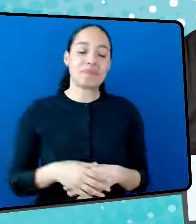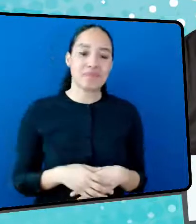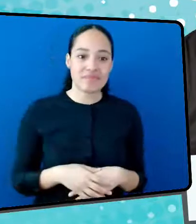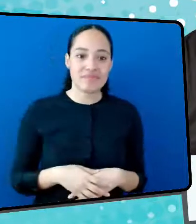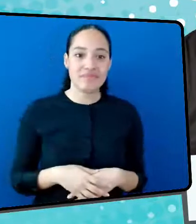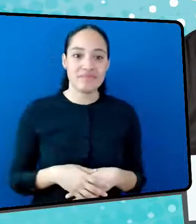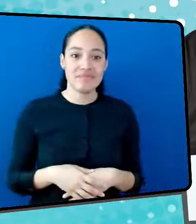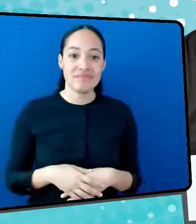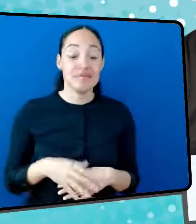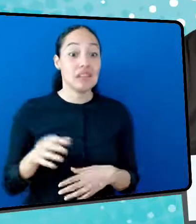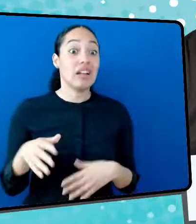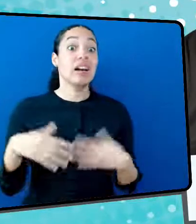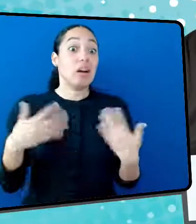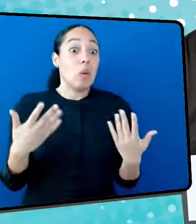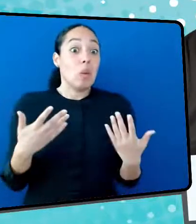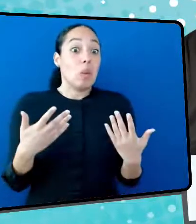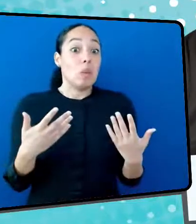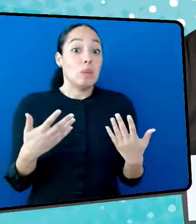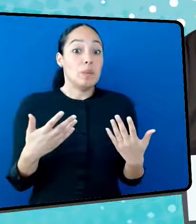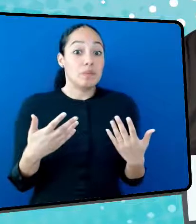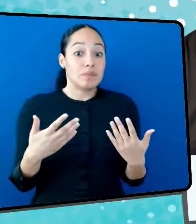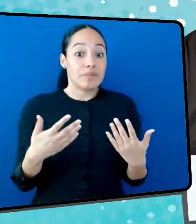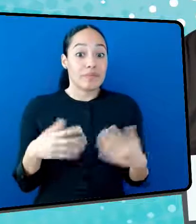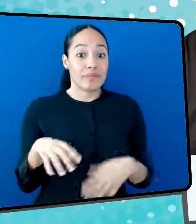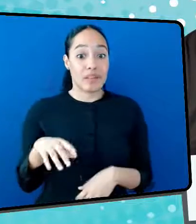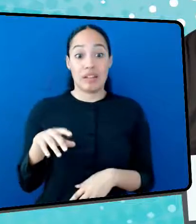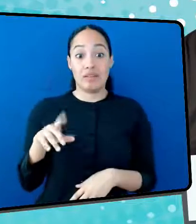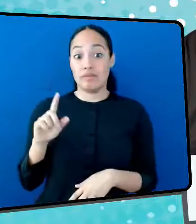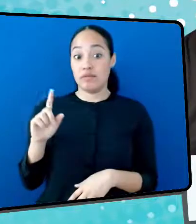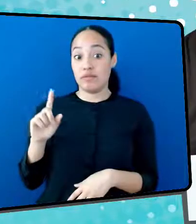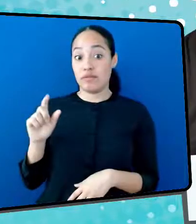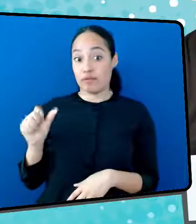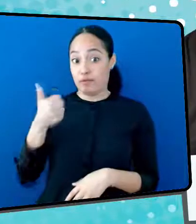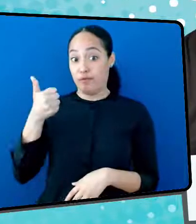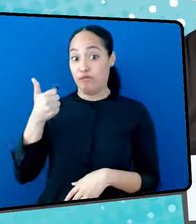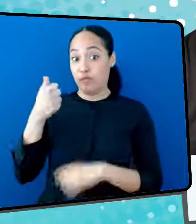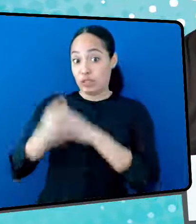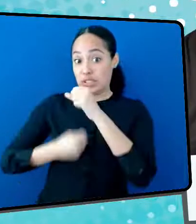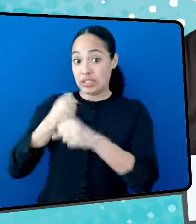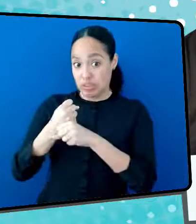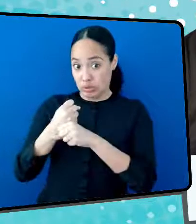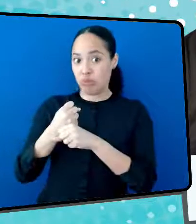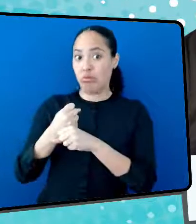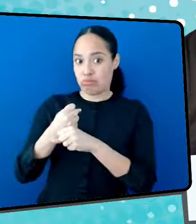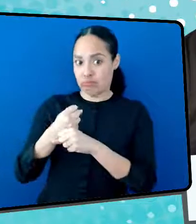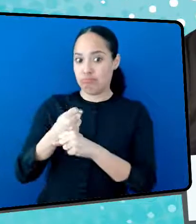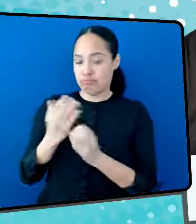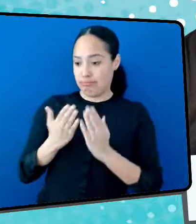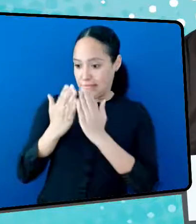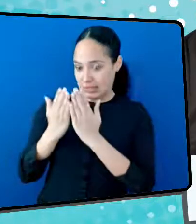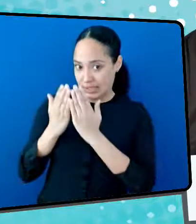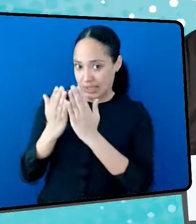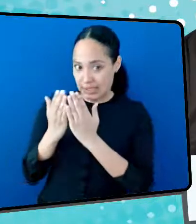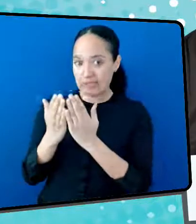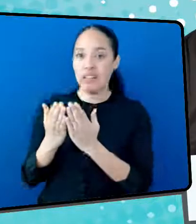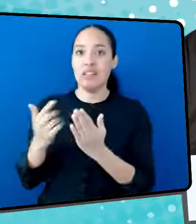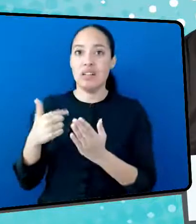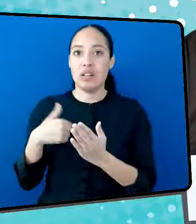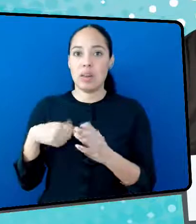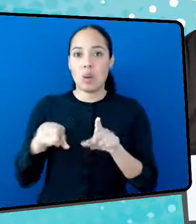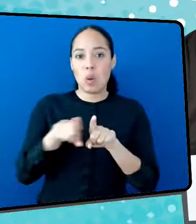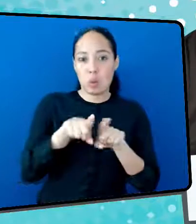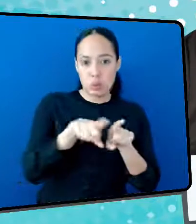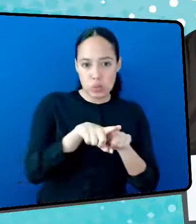other thing, of course, is, I did tensors in my first year undergrad, because linear algebra is just, second year